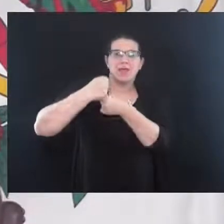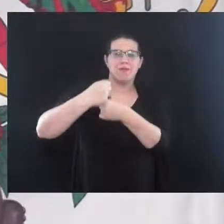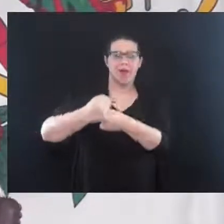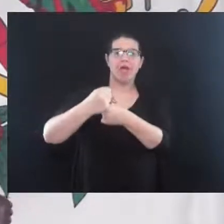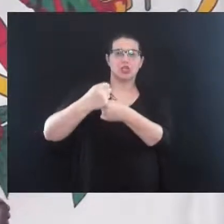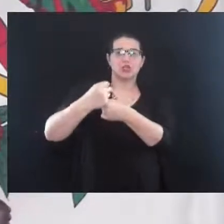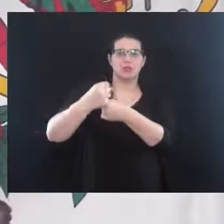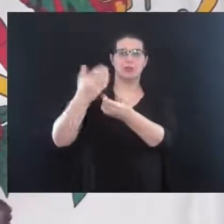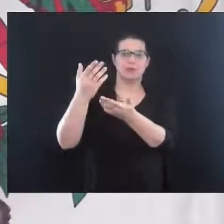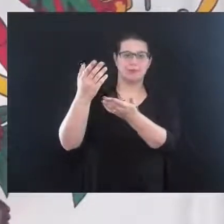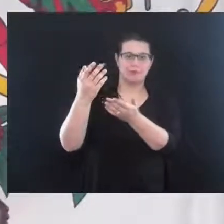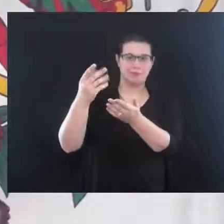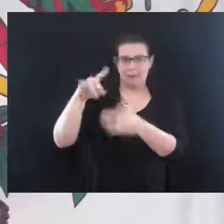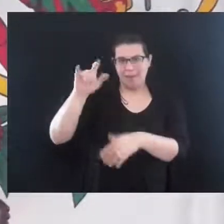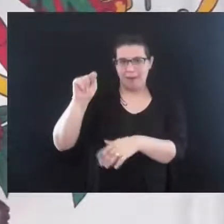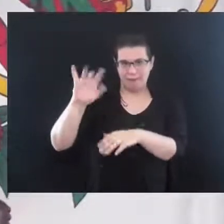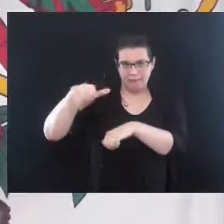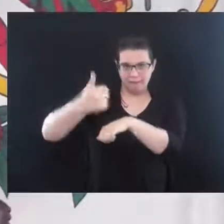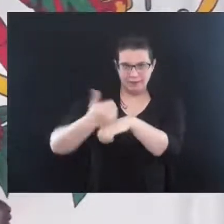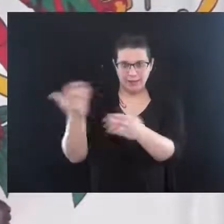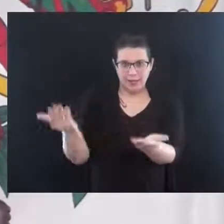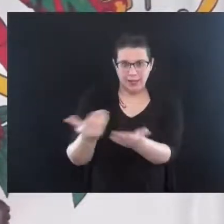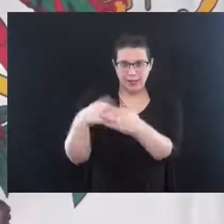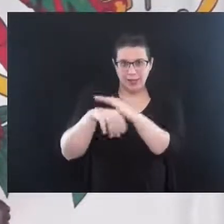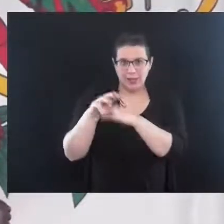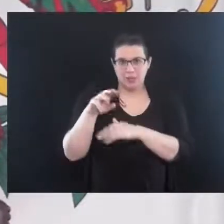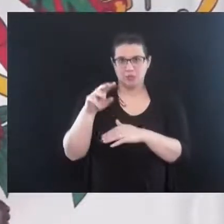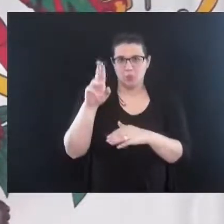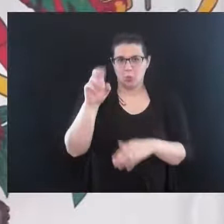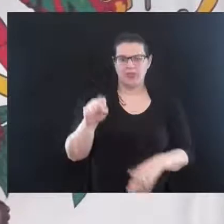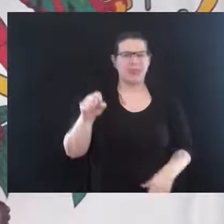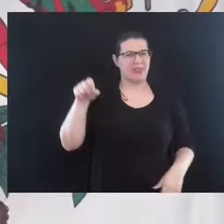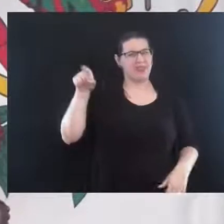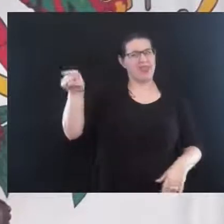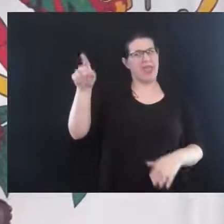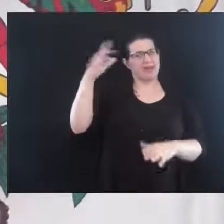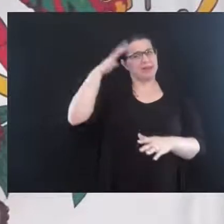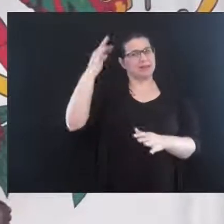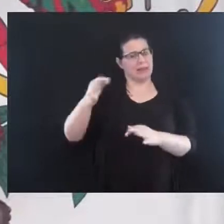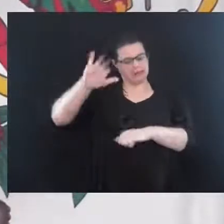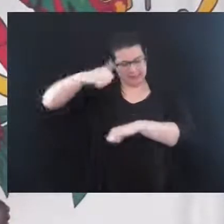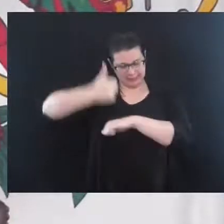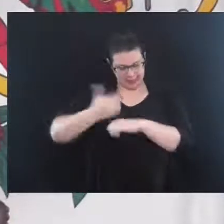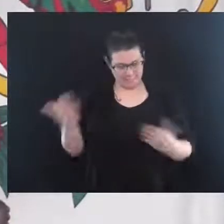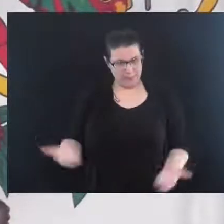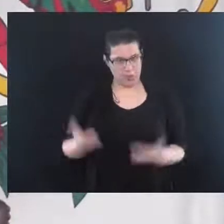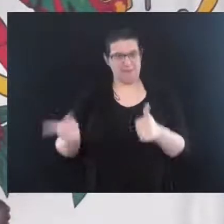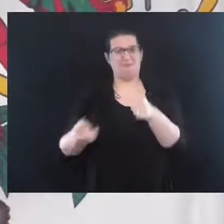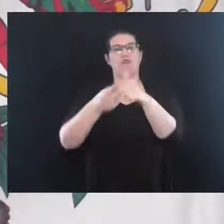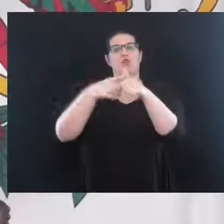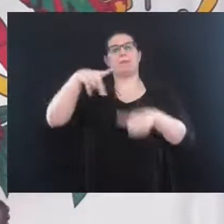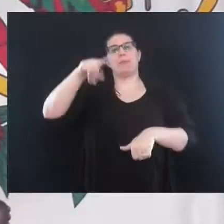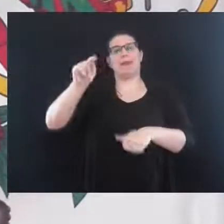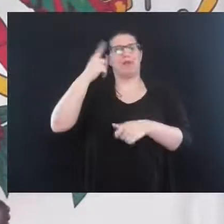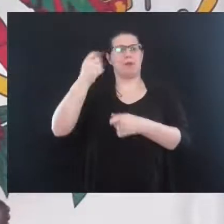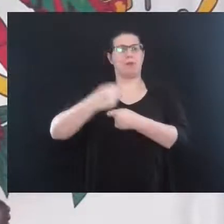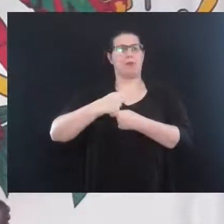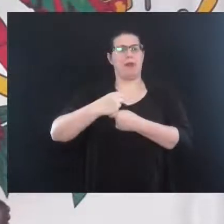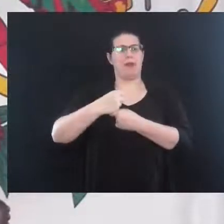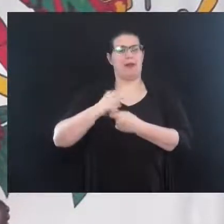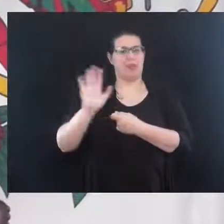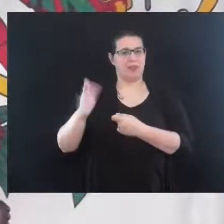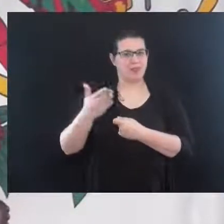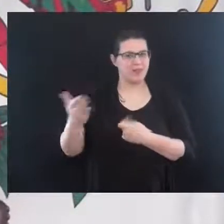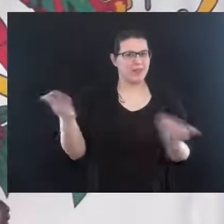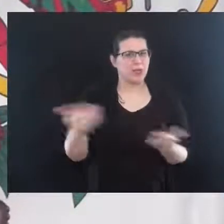Virginia for their first manufacturing plant in in the United States.